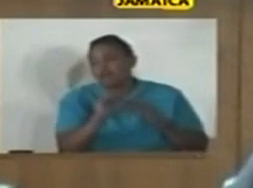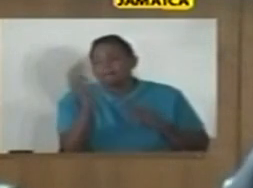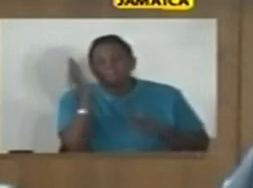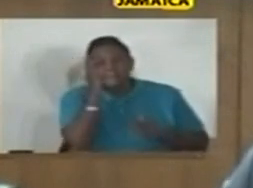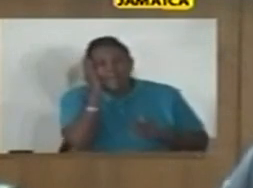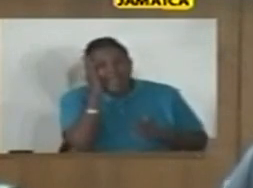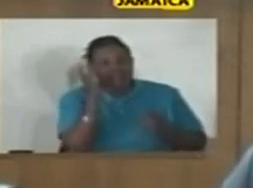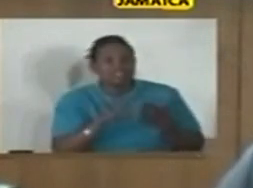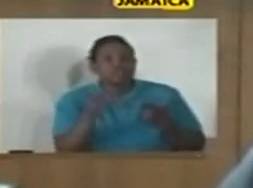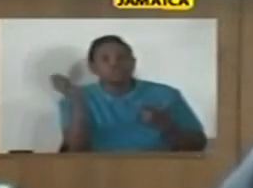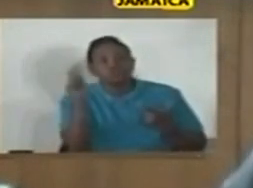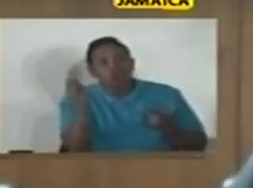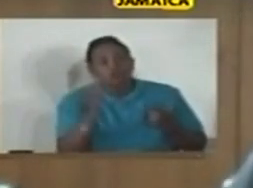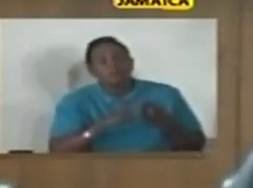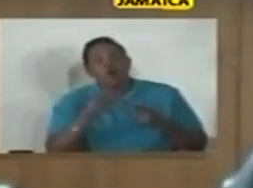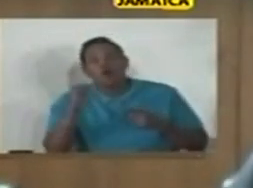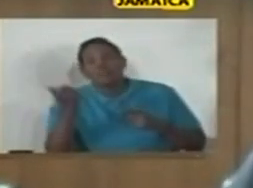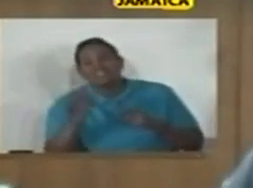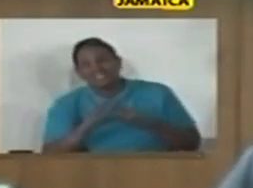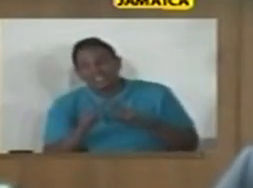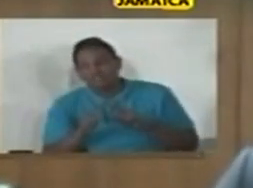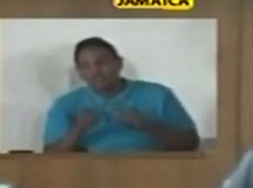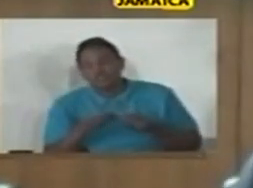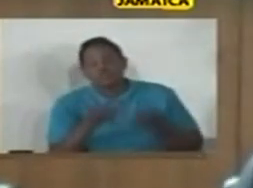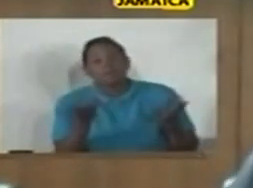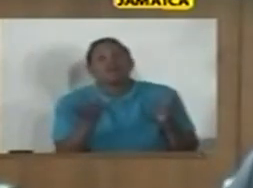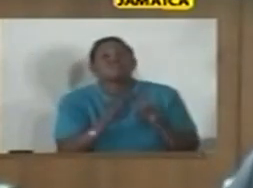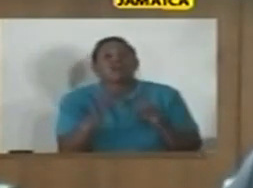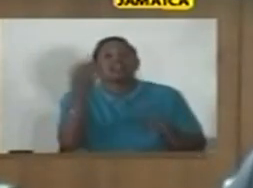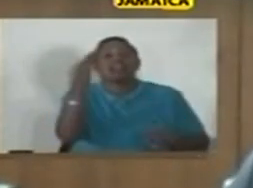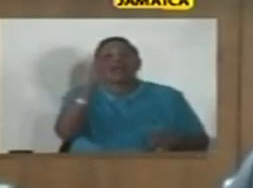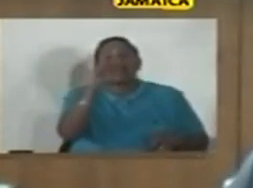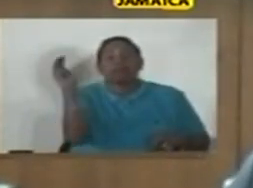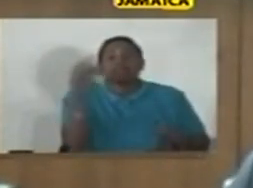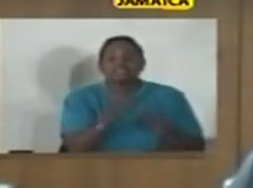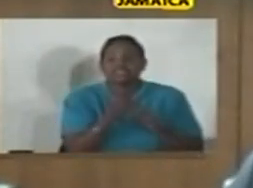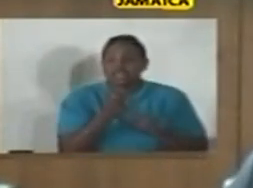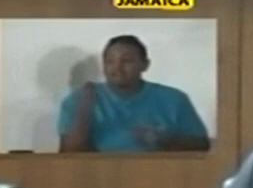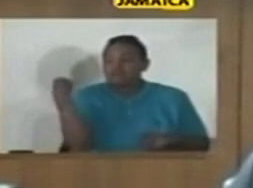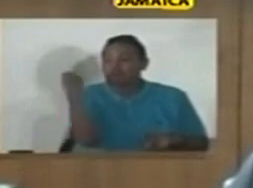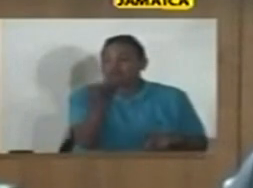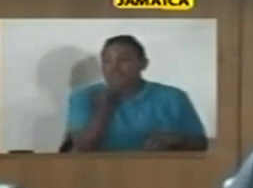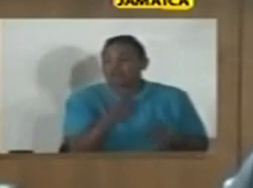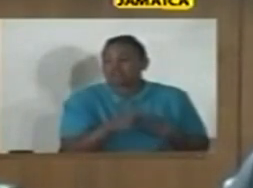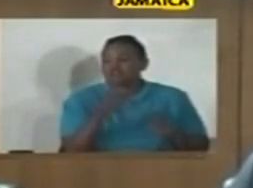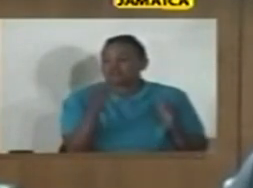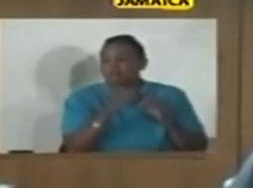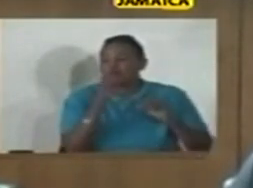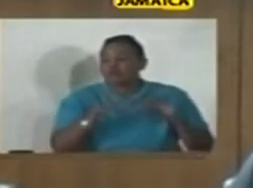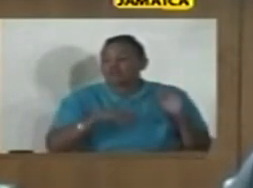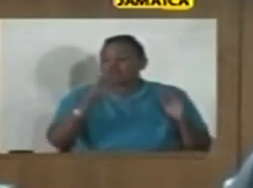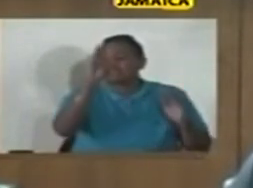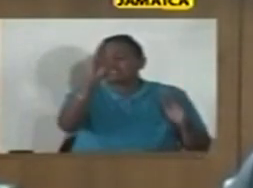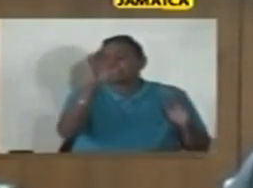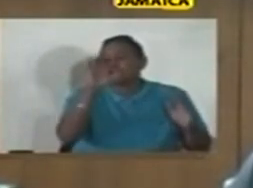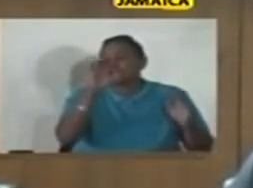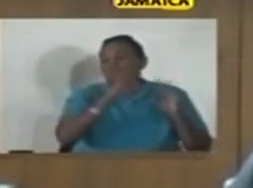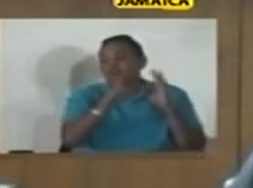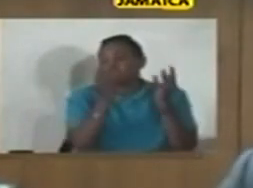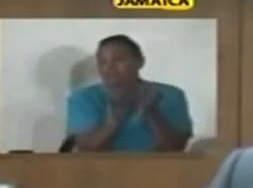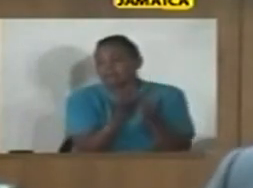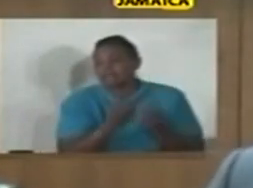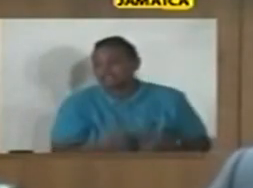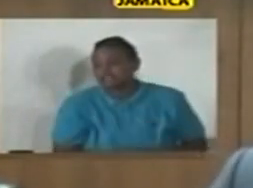Bedding, toiletries, and other supplies valuing over $19 million were also provided to more than 600